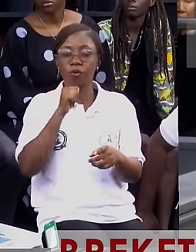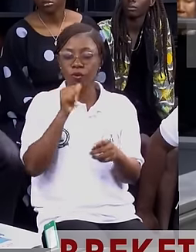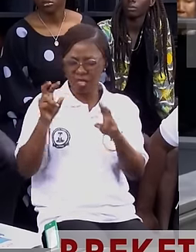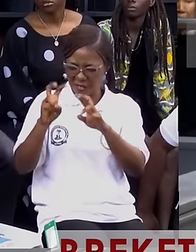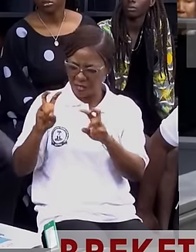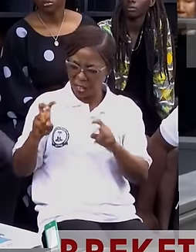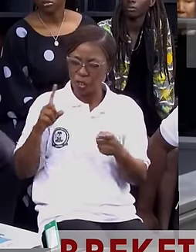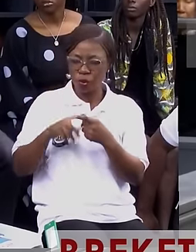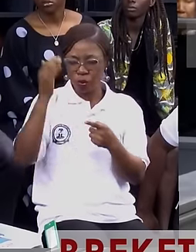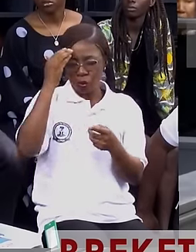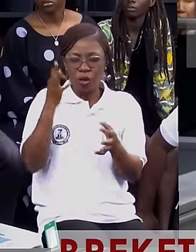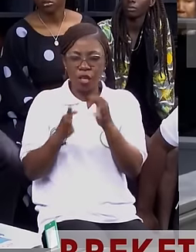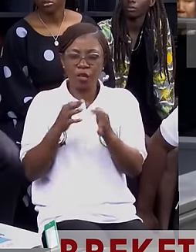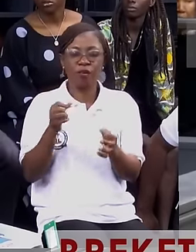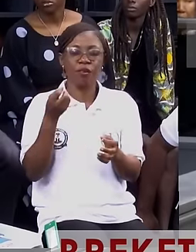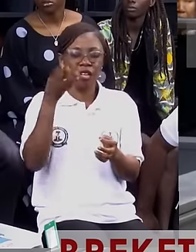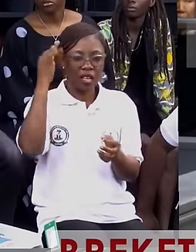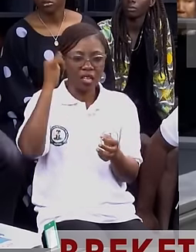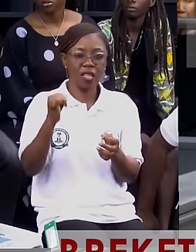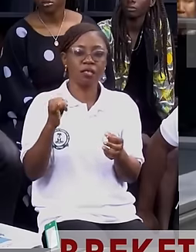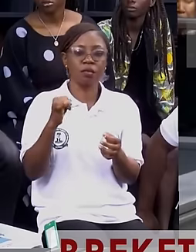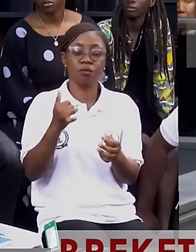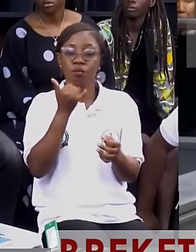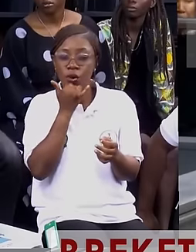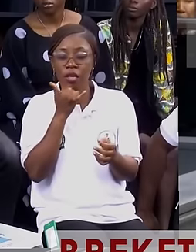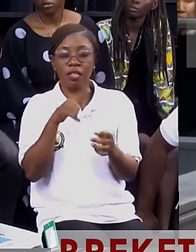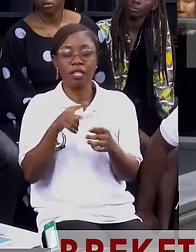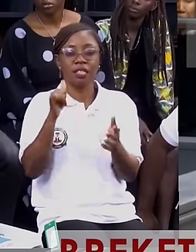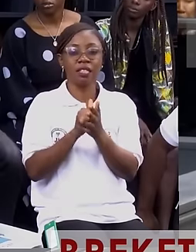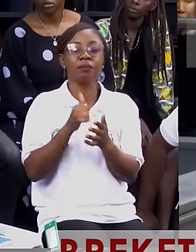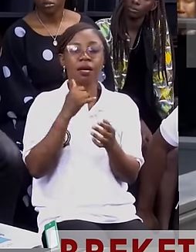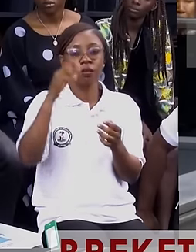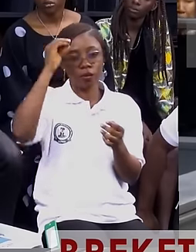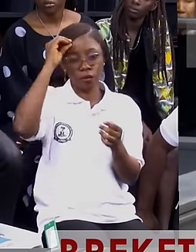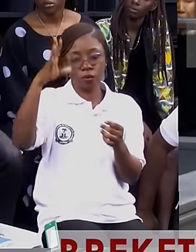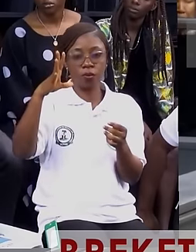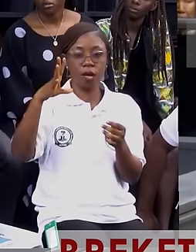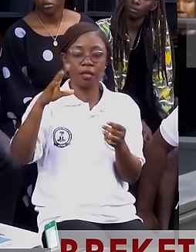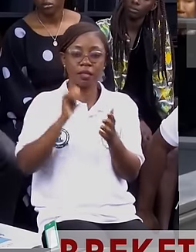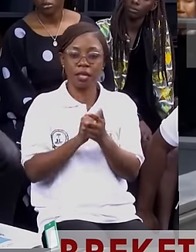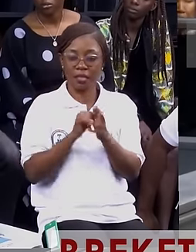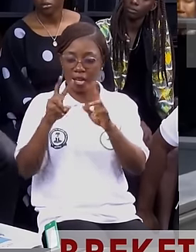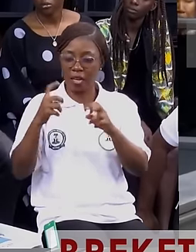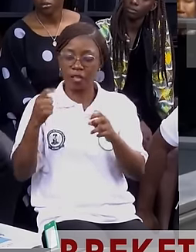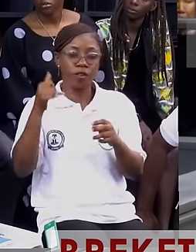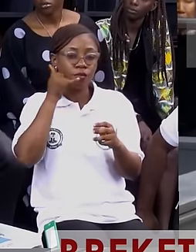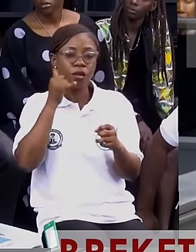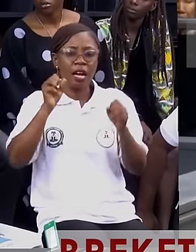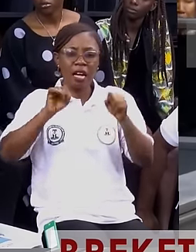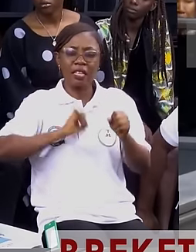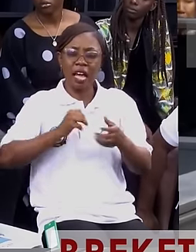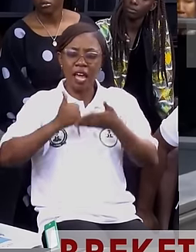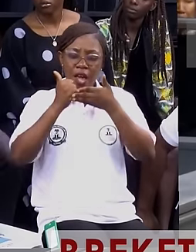to know if he is really guilty. They said the guy that tracked the phone is not coming. I said, okay, can I help people to call the guy?